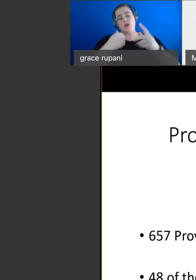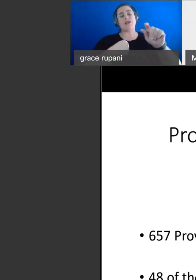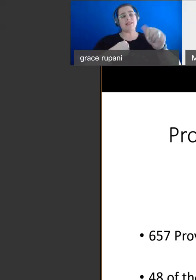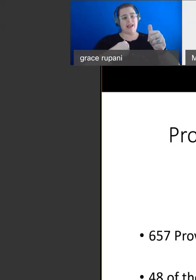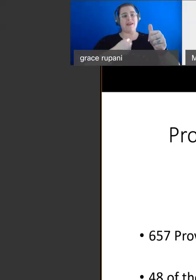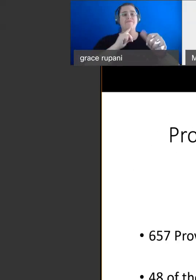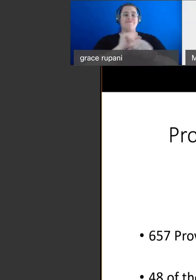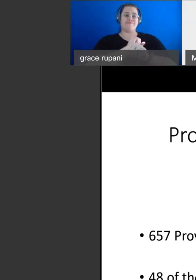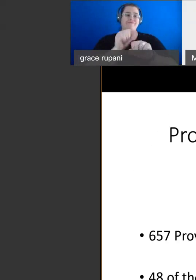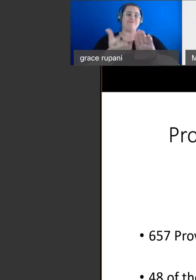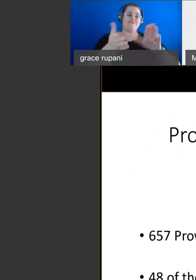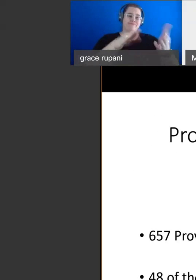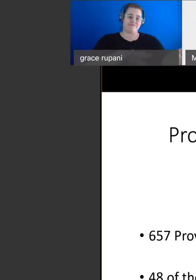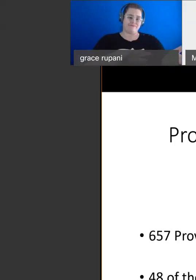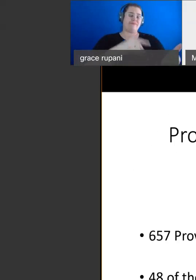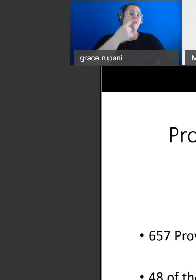COVID.